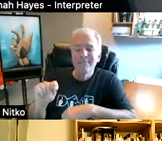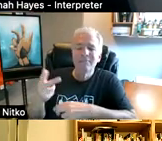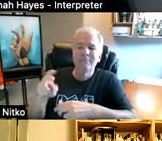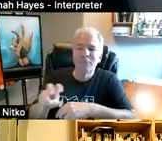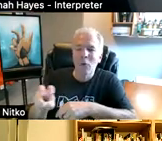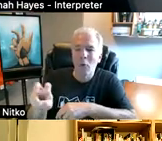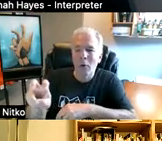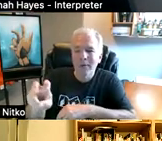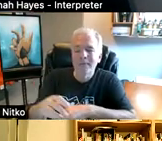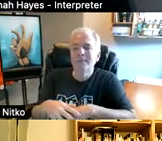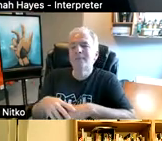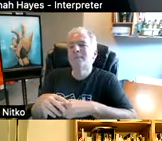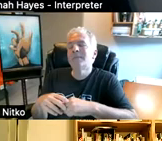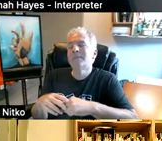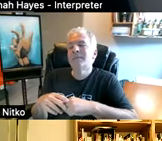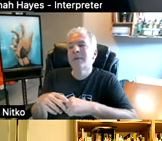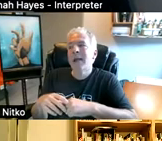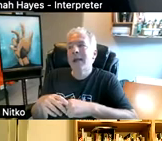hard of hearing people.